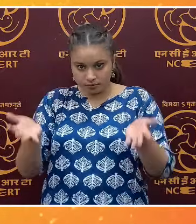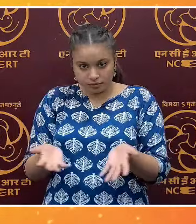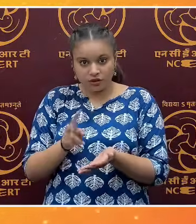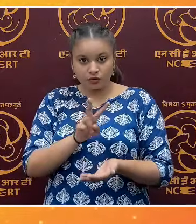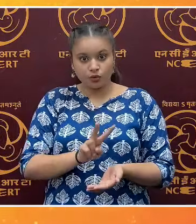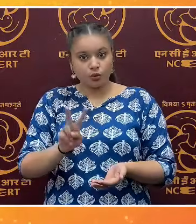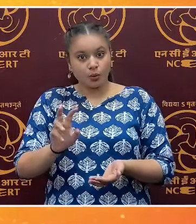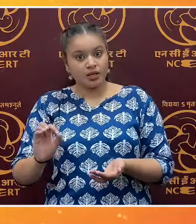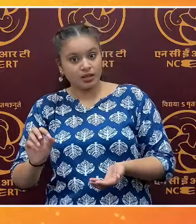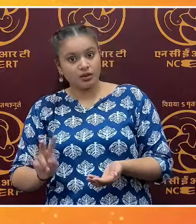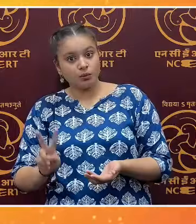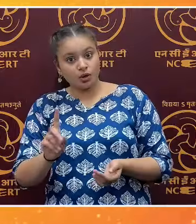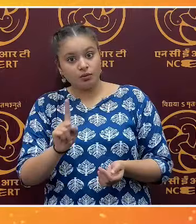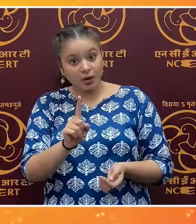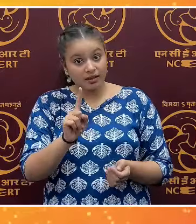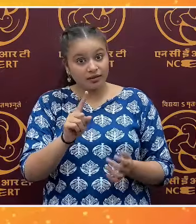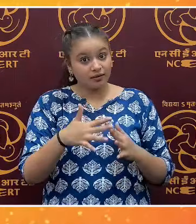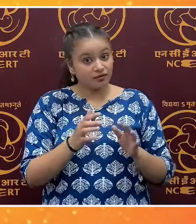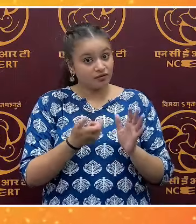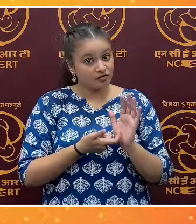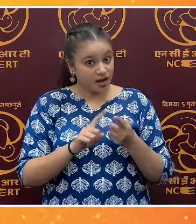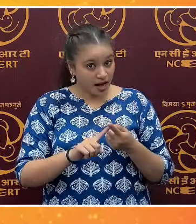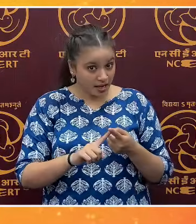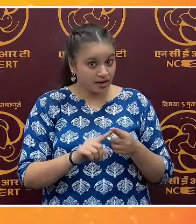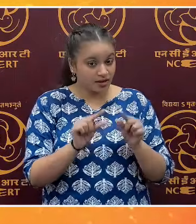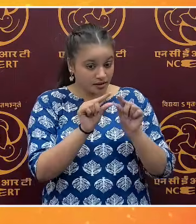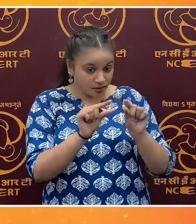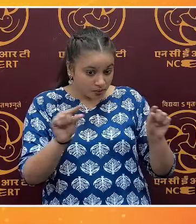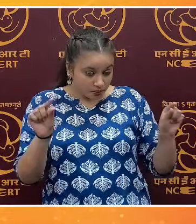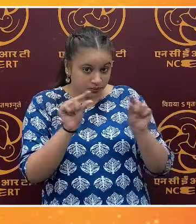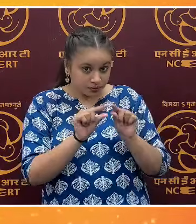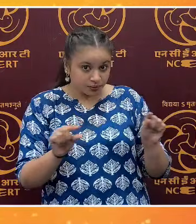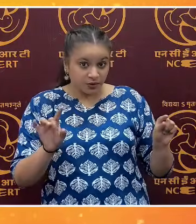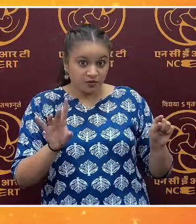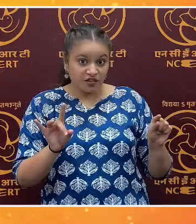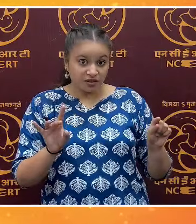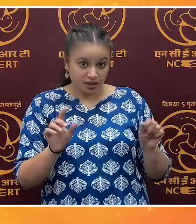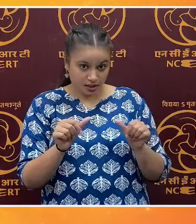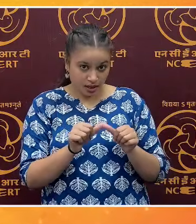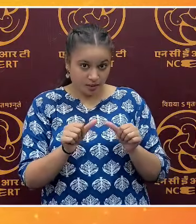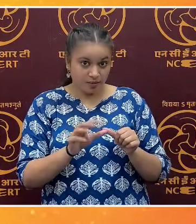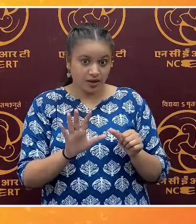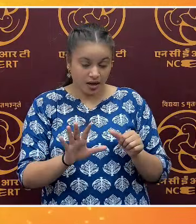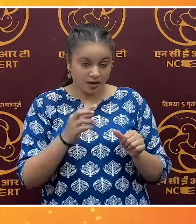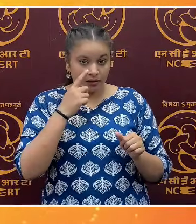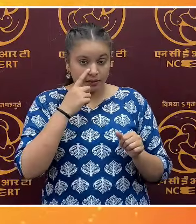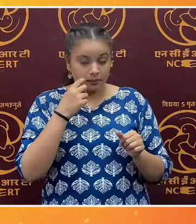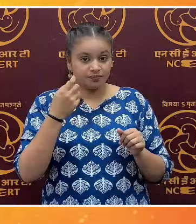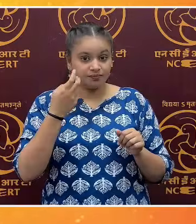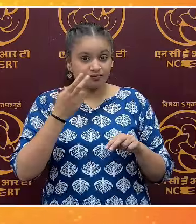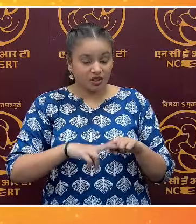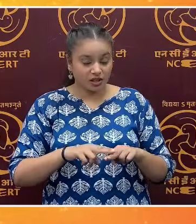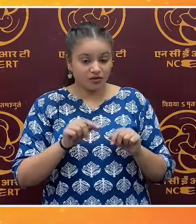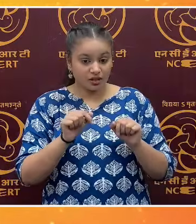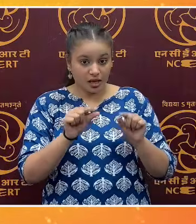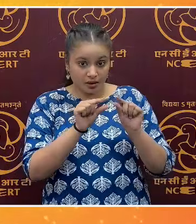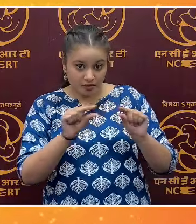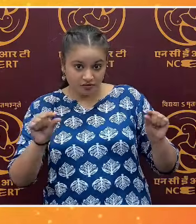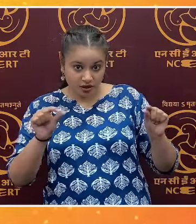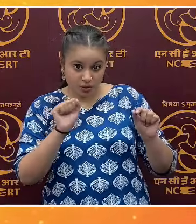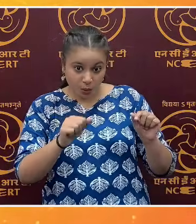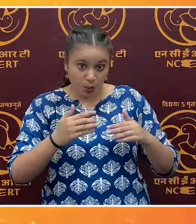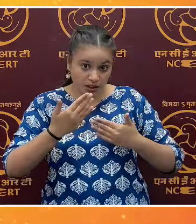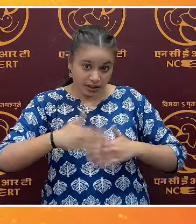voltage, but the wire, because they are drawing the current of 15 ampere. So if it is more than its